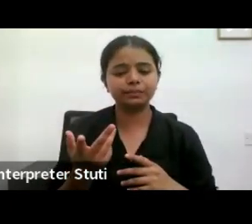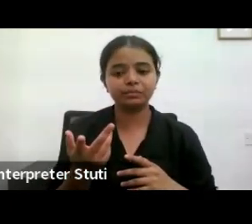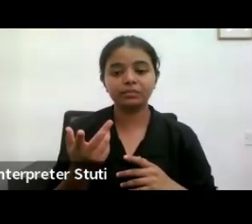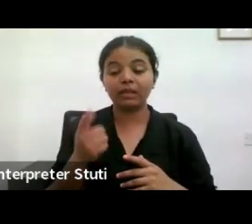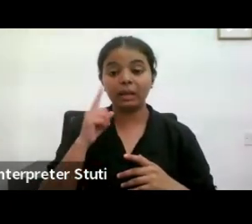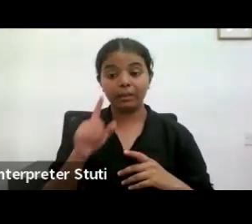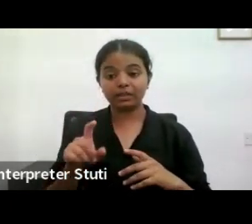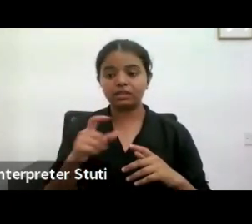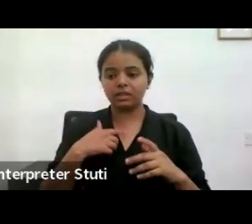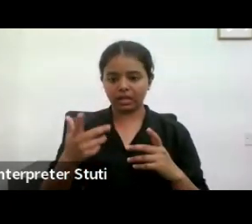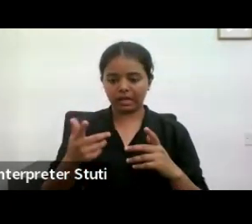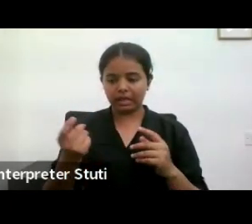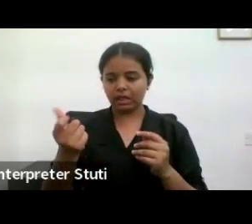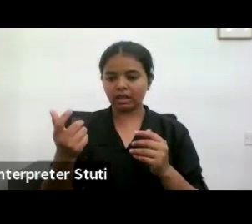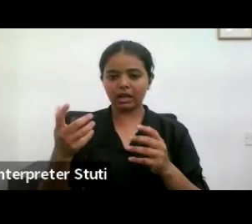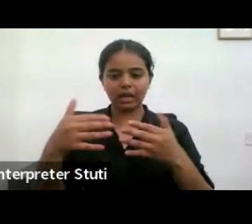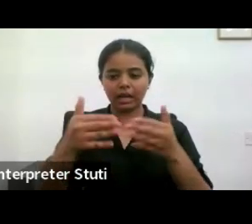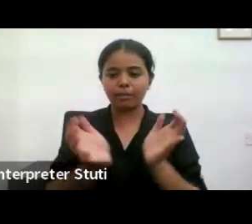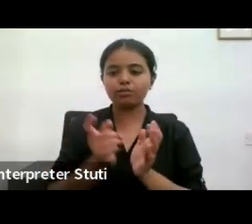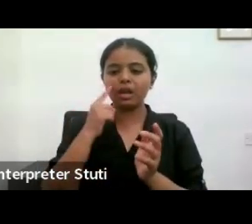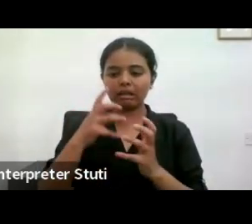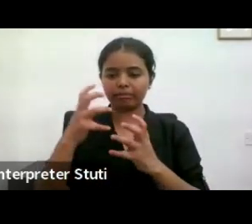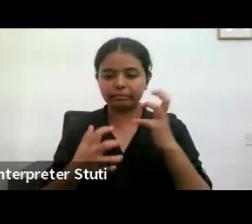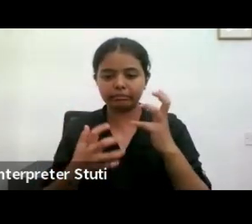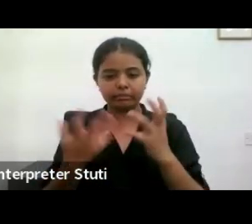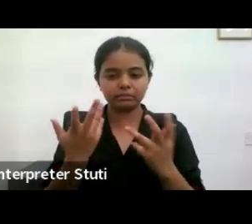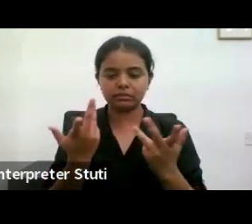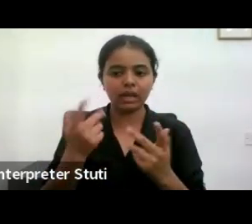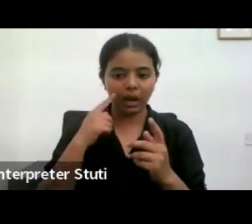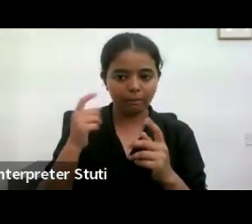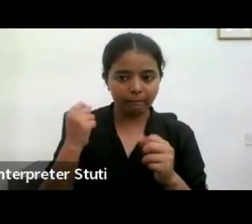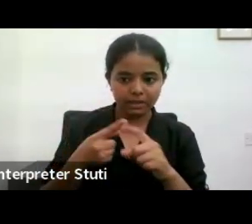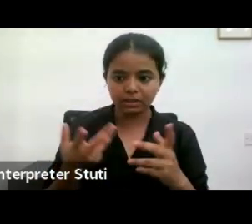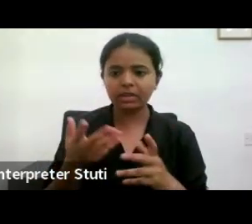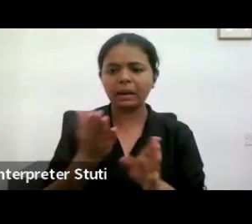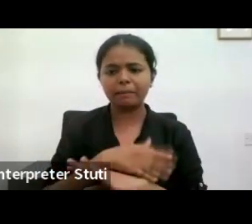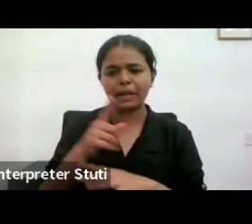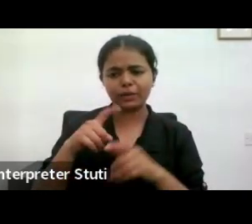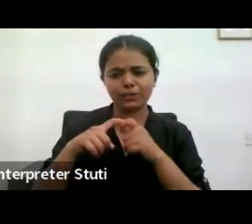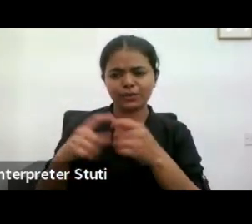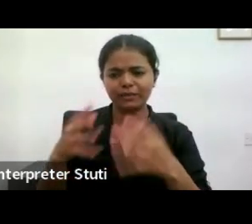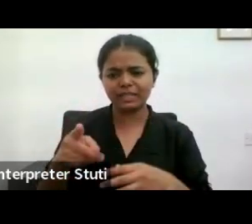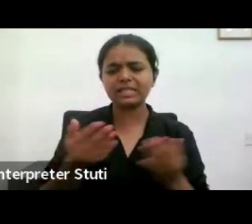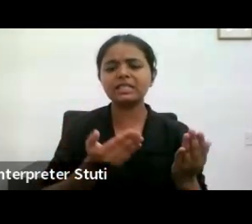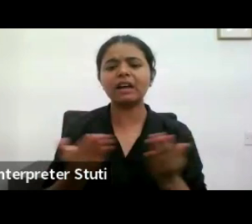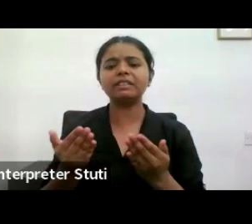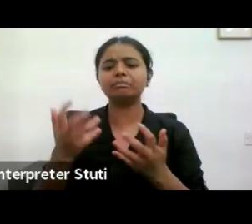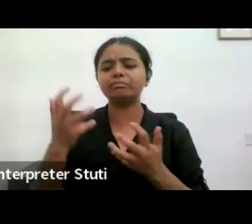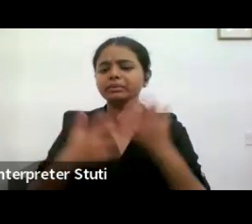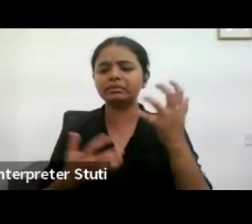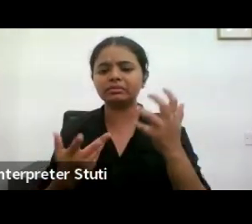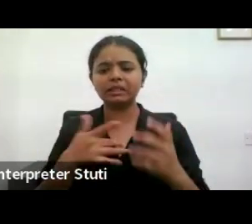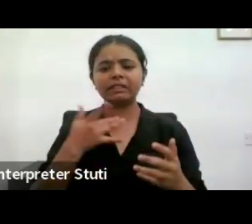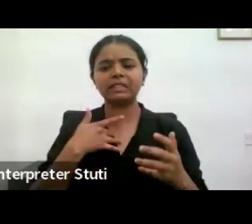seeing what the gaps are in our communities. Earlier, I put a question in the chat to ask what service gaps you see in your own